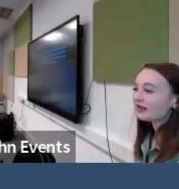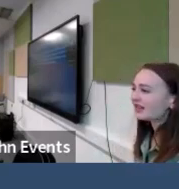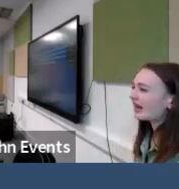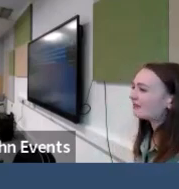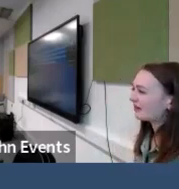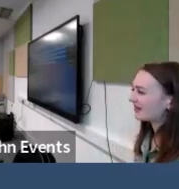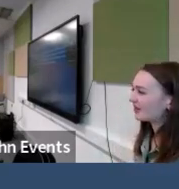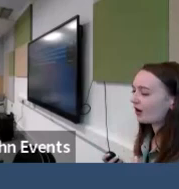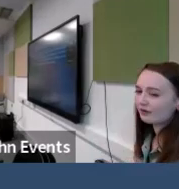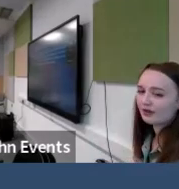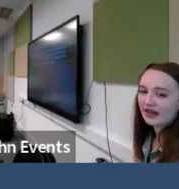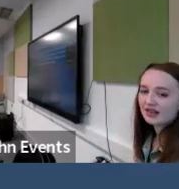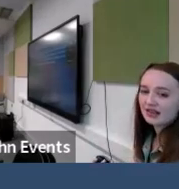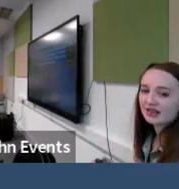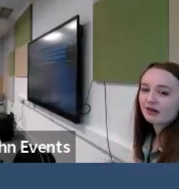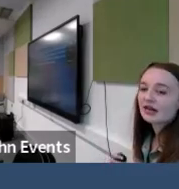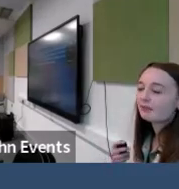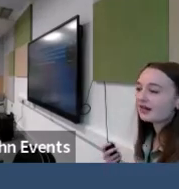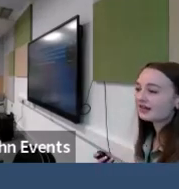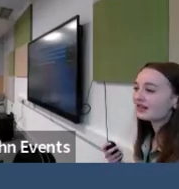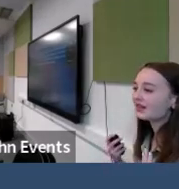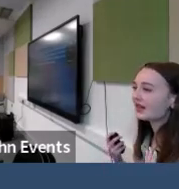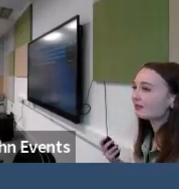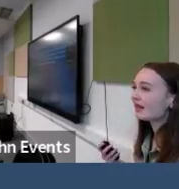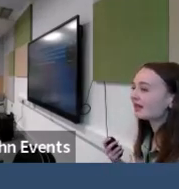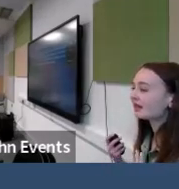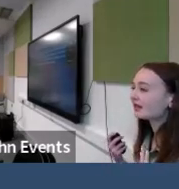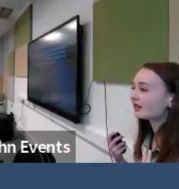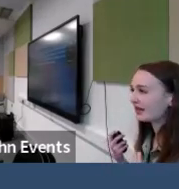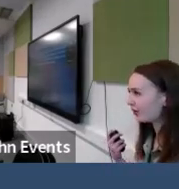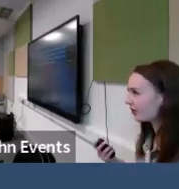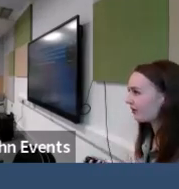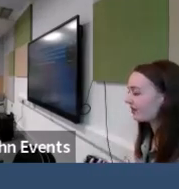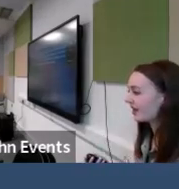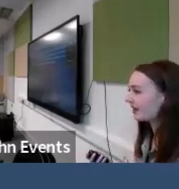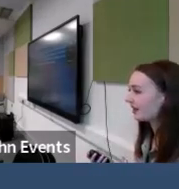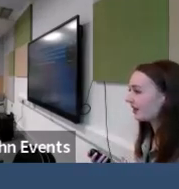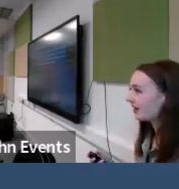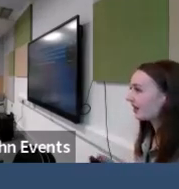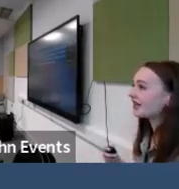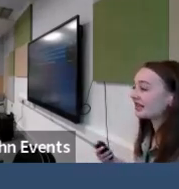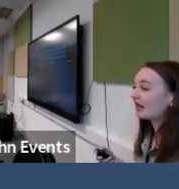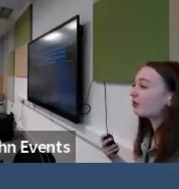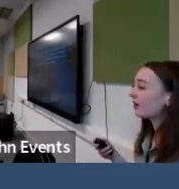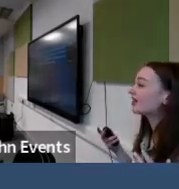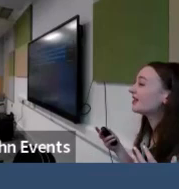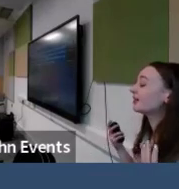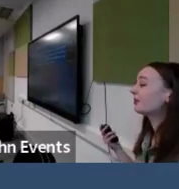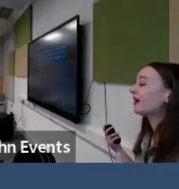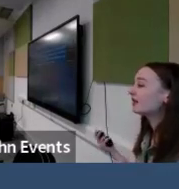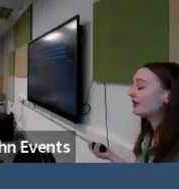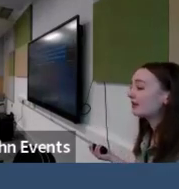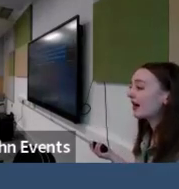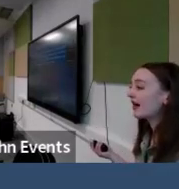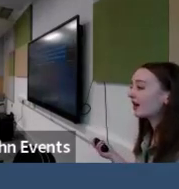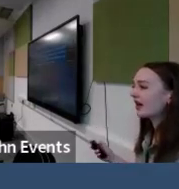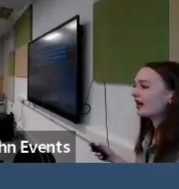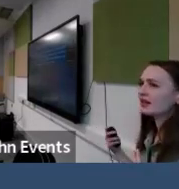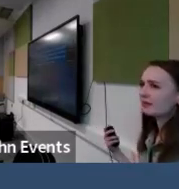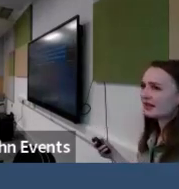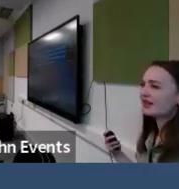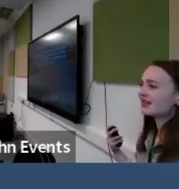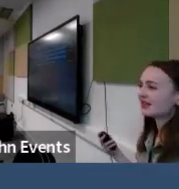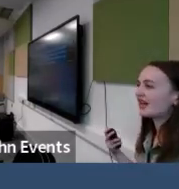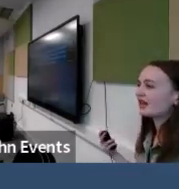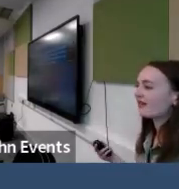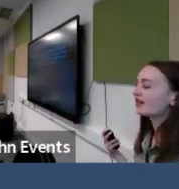that the only time there is this conflict is when a business has done something, a disabled person has provided feedback, and